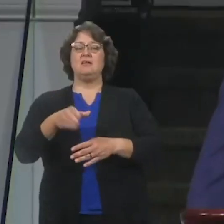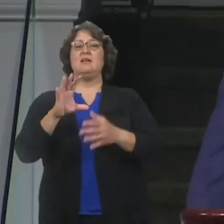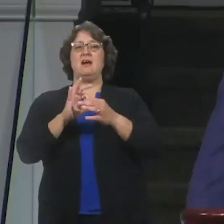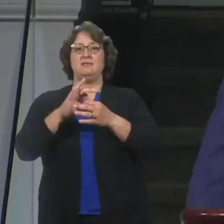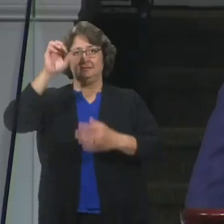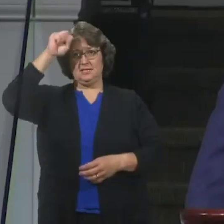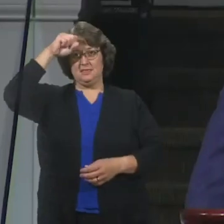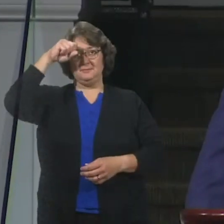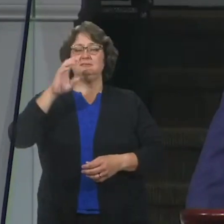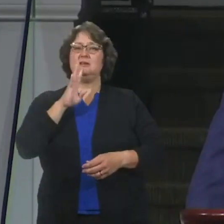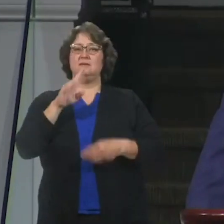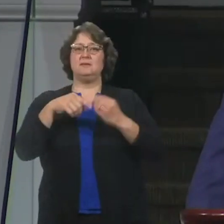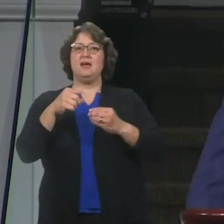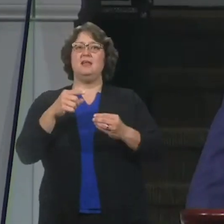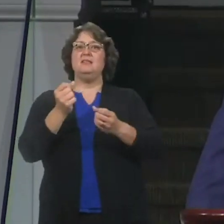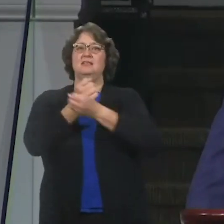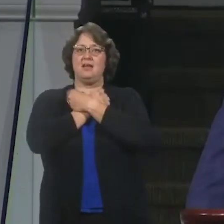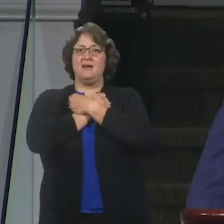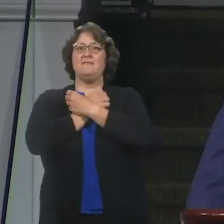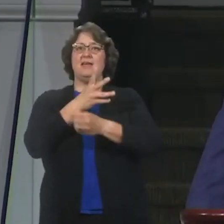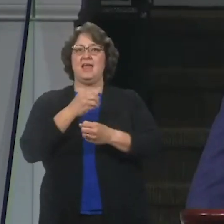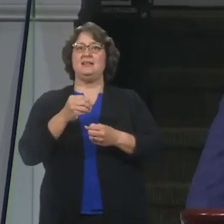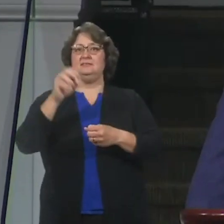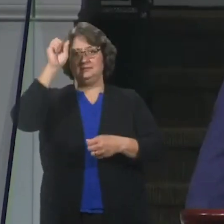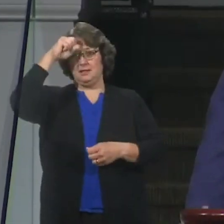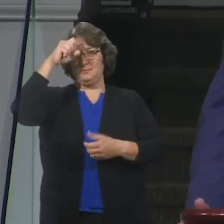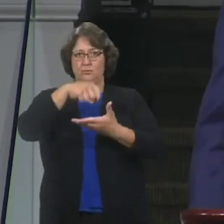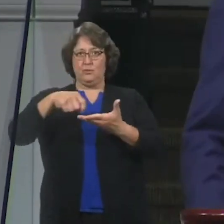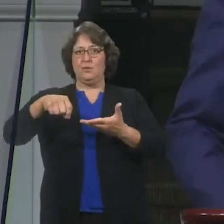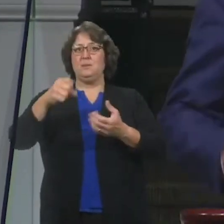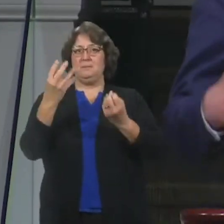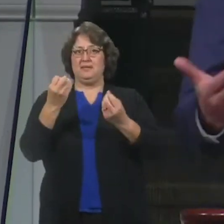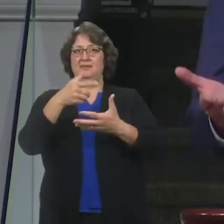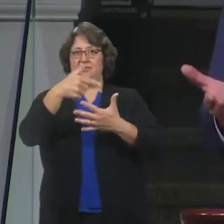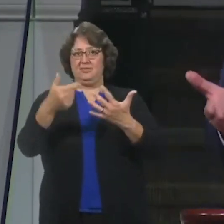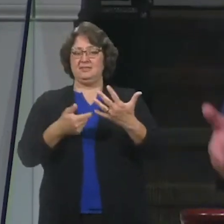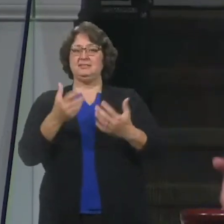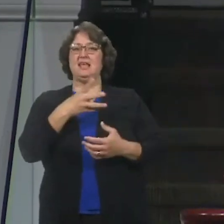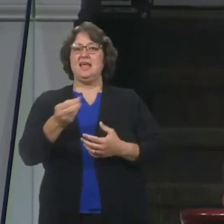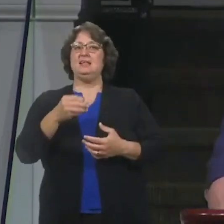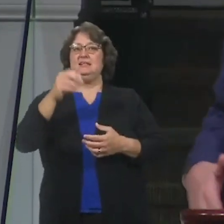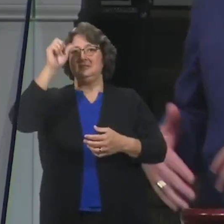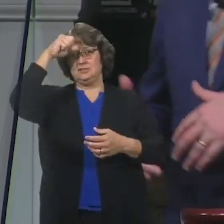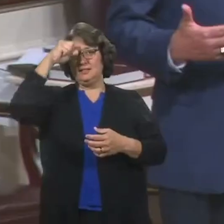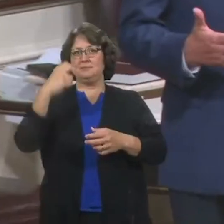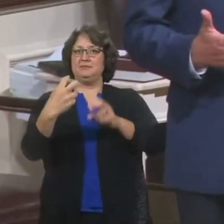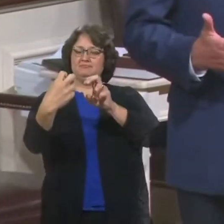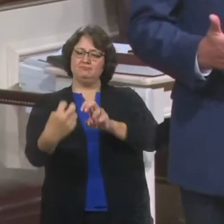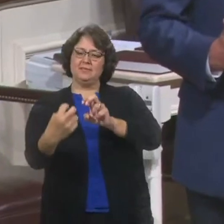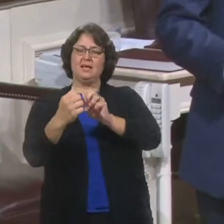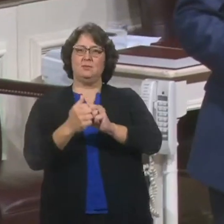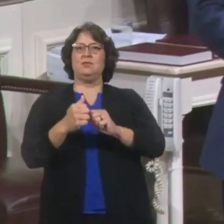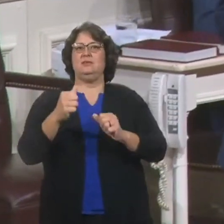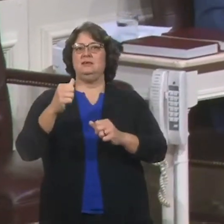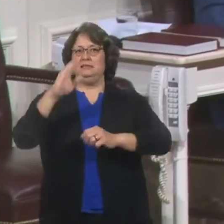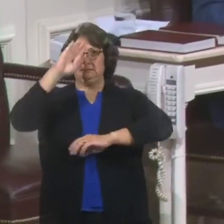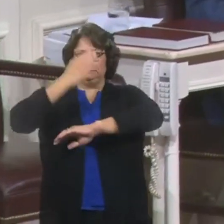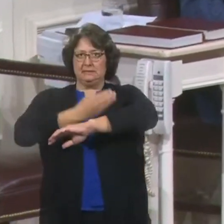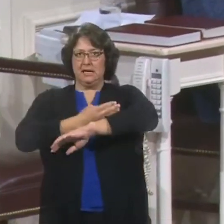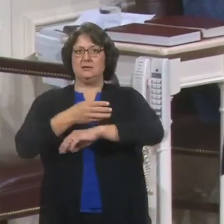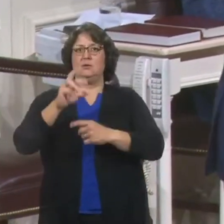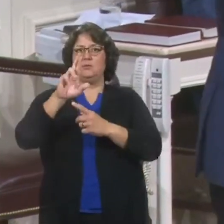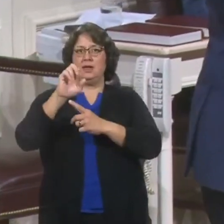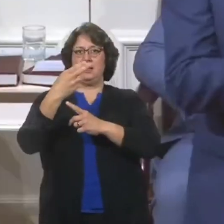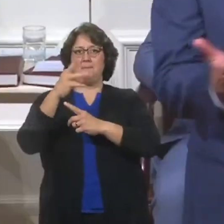Of course, a Song of Solomon is much about love, and Solomon wrote these. Some of them he sat down across the table and talked to his son, Rehoboam